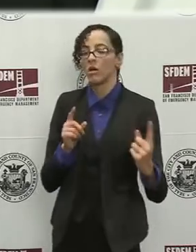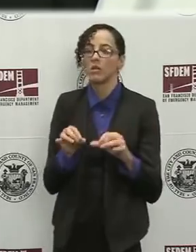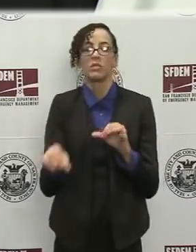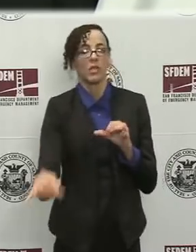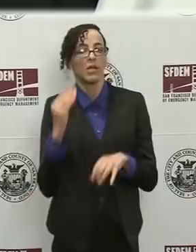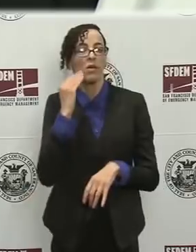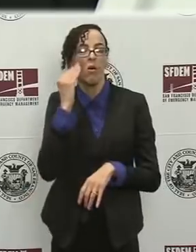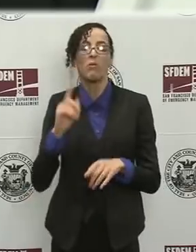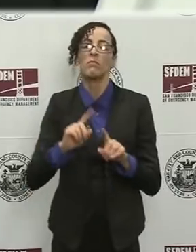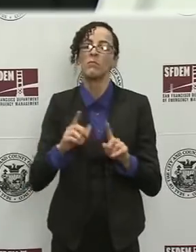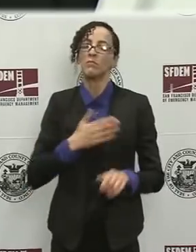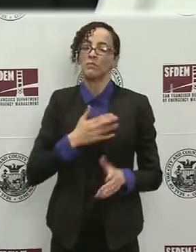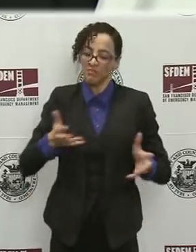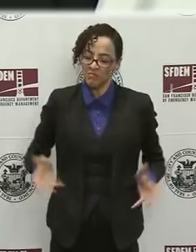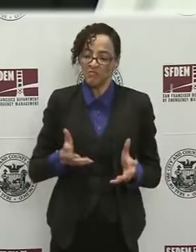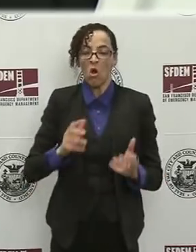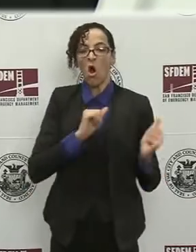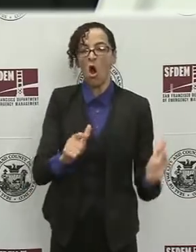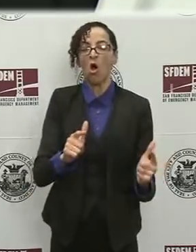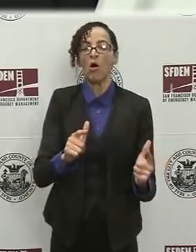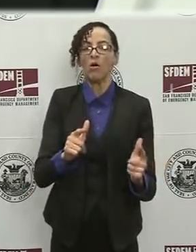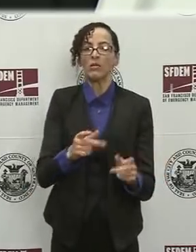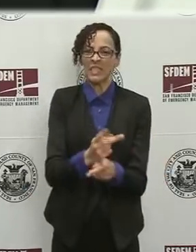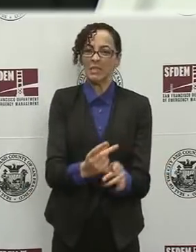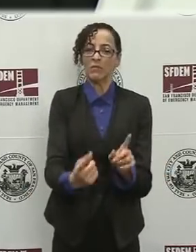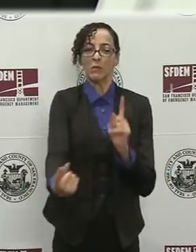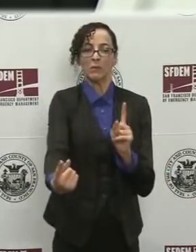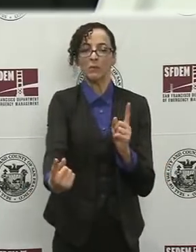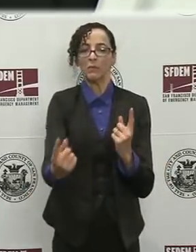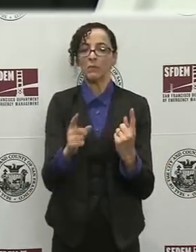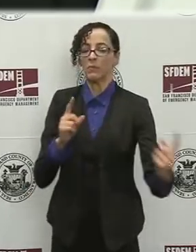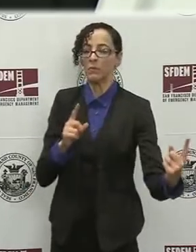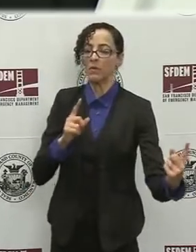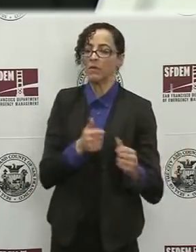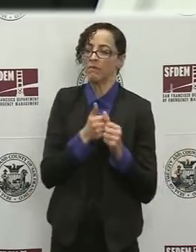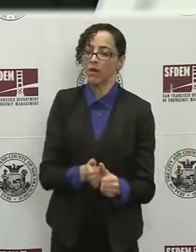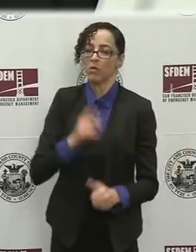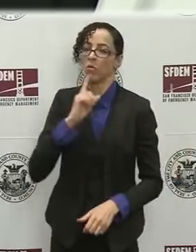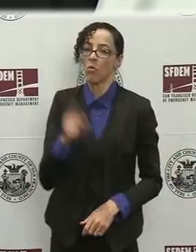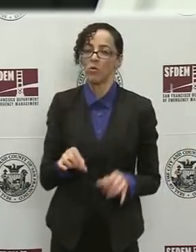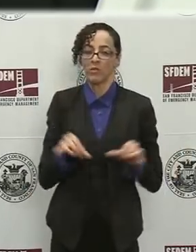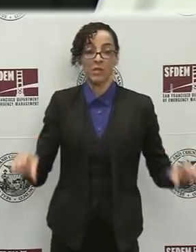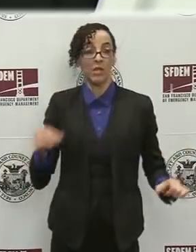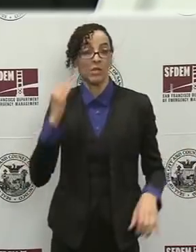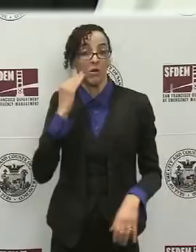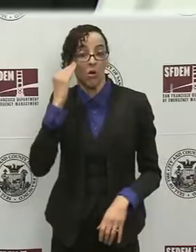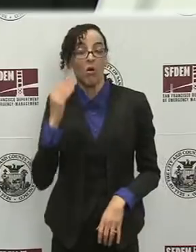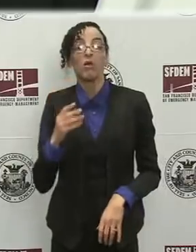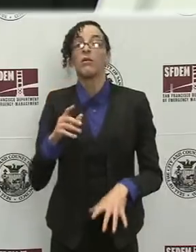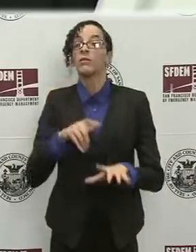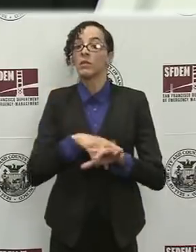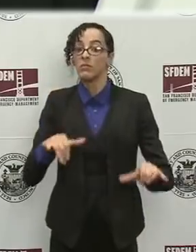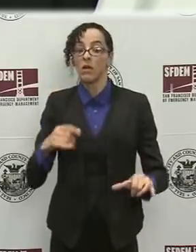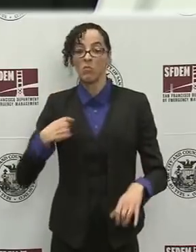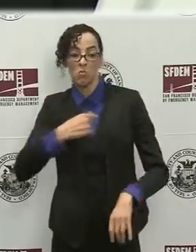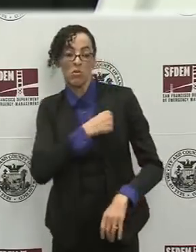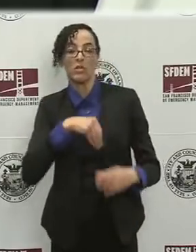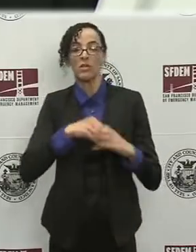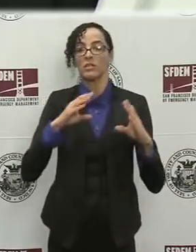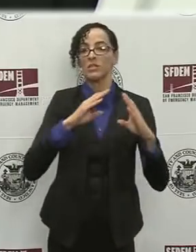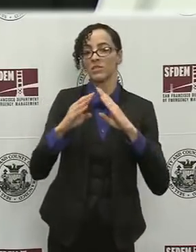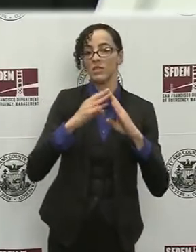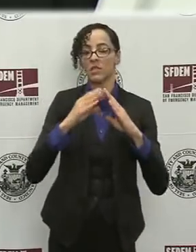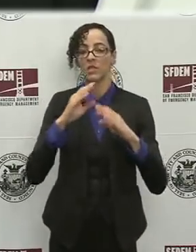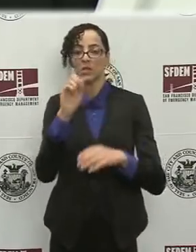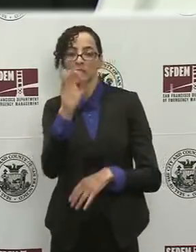maintain social distancing, and everyone here in the city to look out for one another as we continue to get through this very